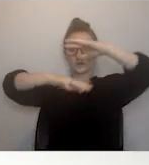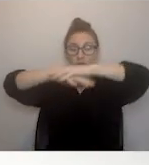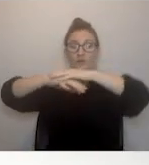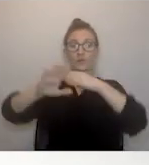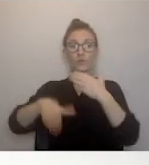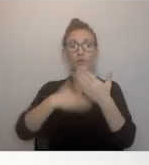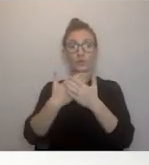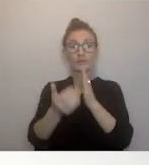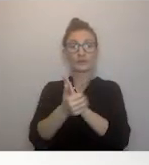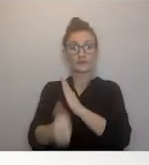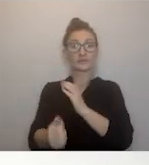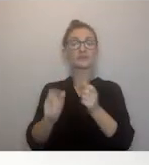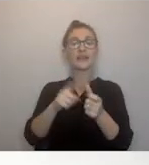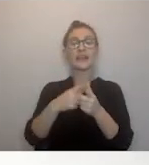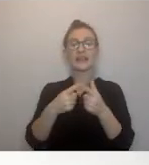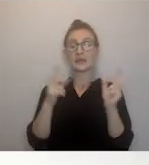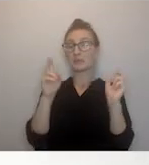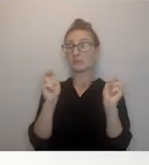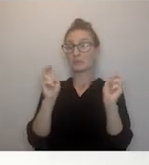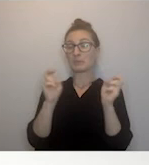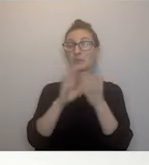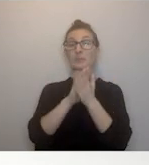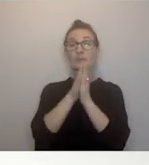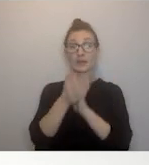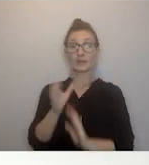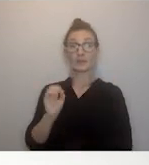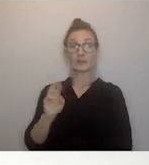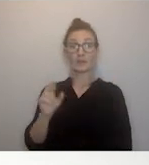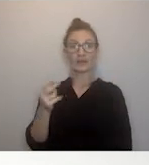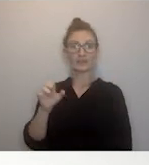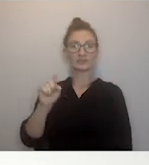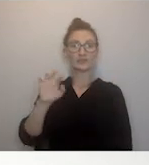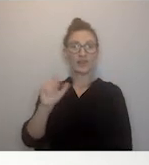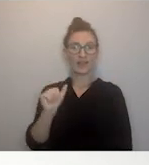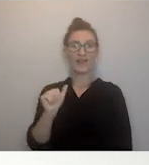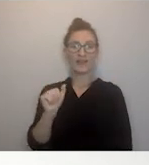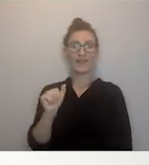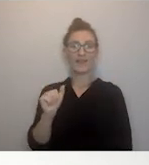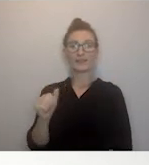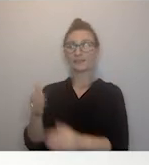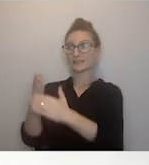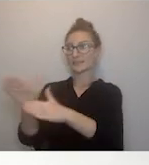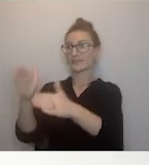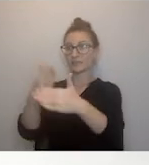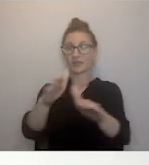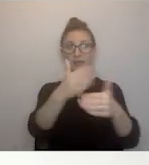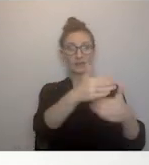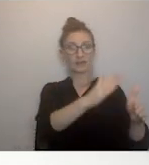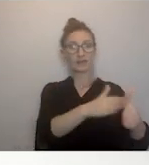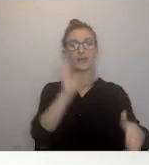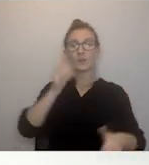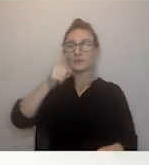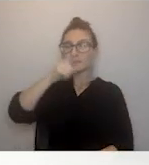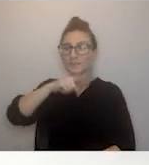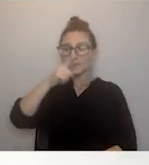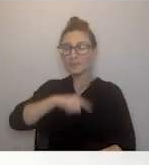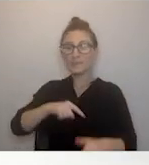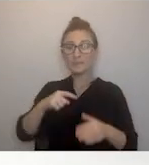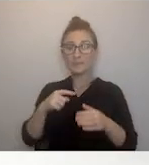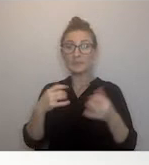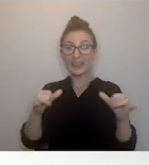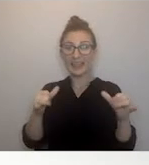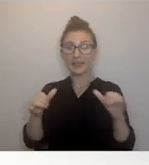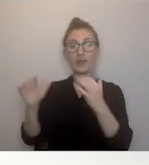conducting and then arranged the students into a orchestra, so to speak, of different sections of instruments that they would